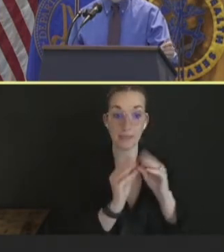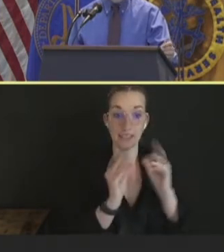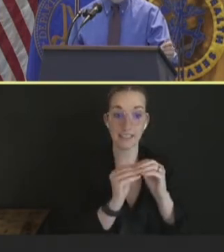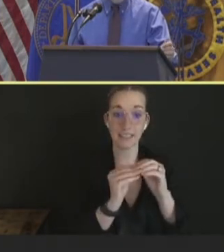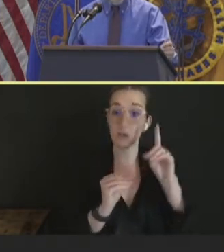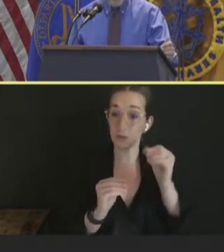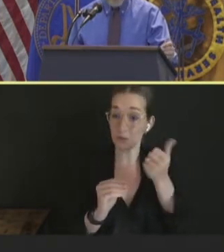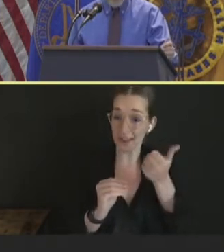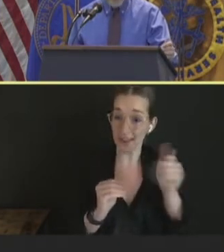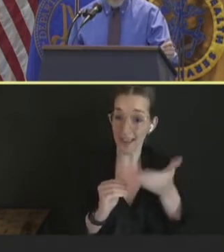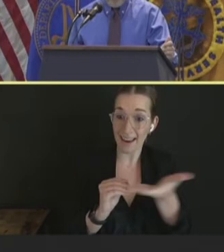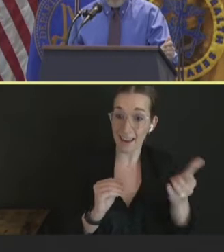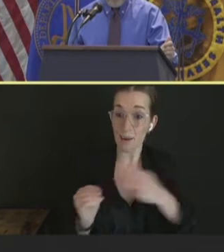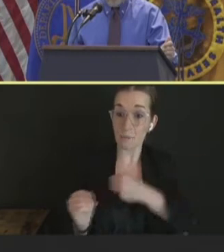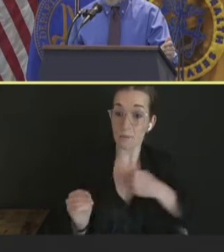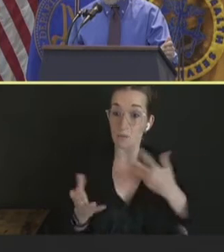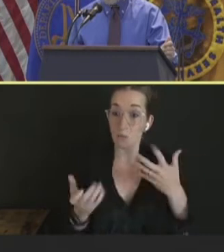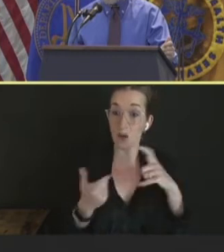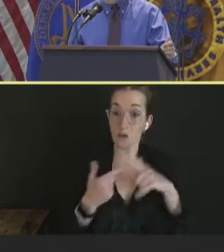minutes?